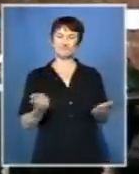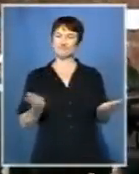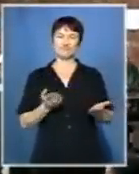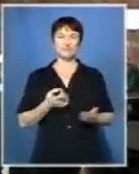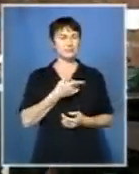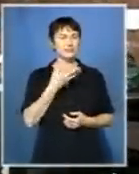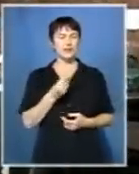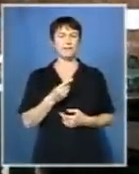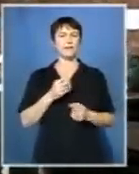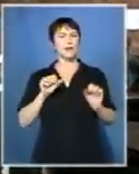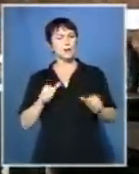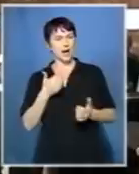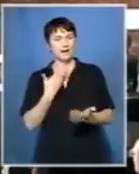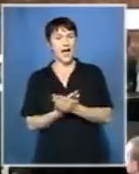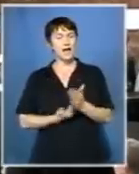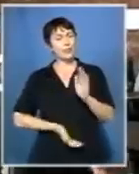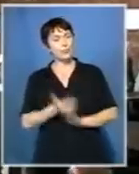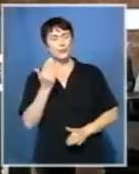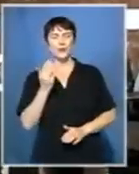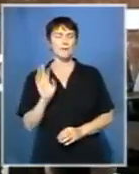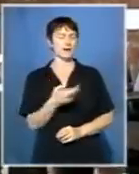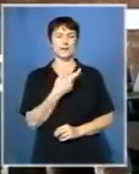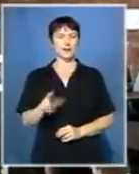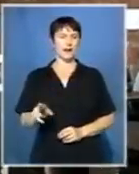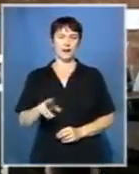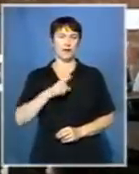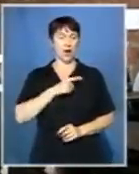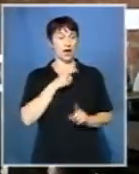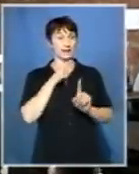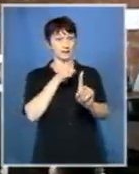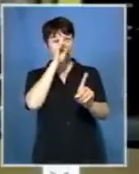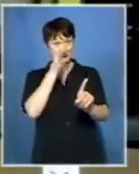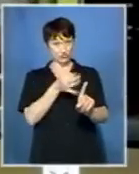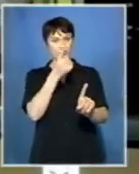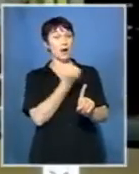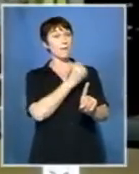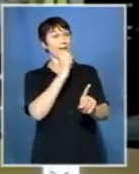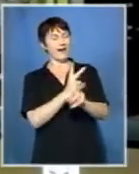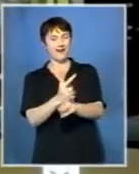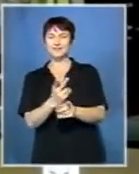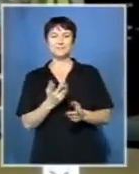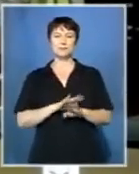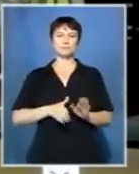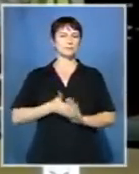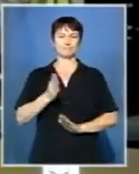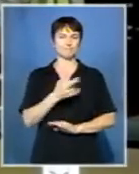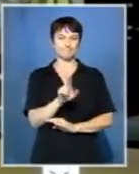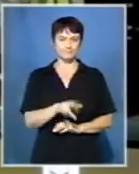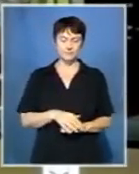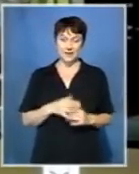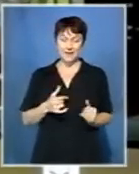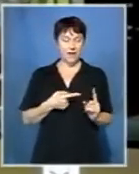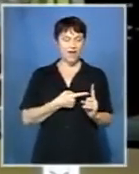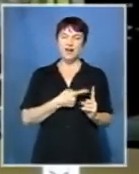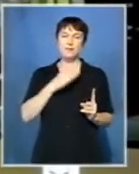have no prospects of success in appealing the Supreme Court of Appeal decision. With Pistorius' last